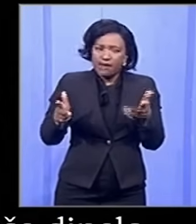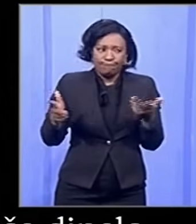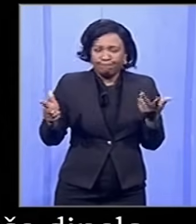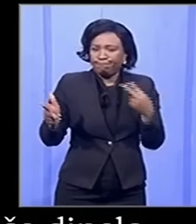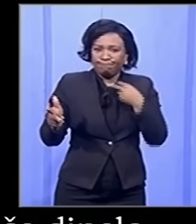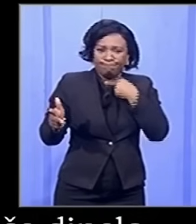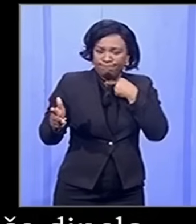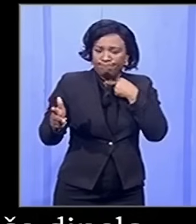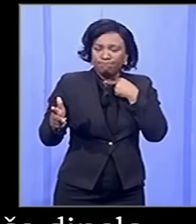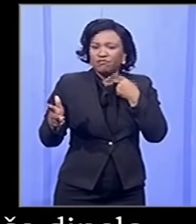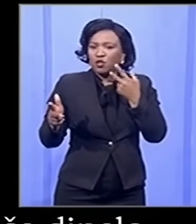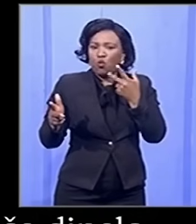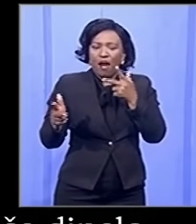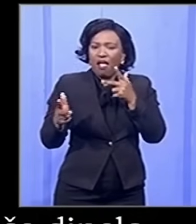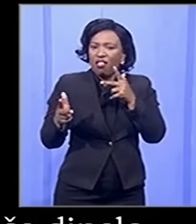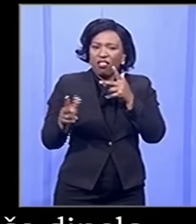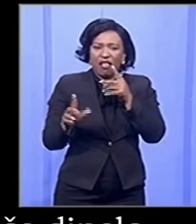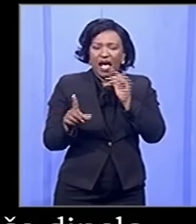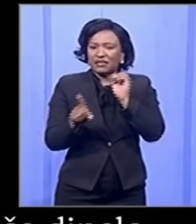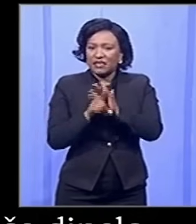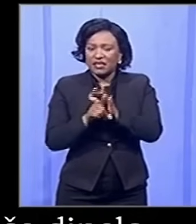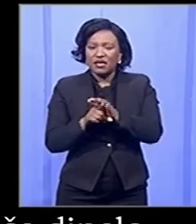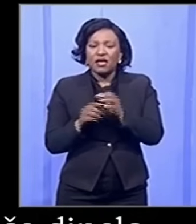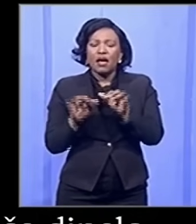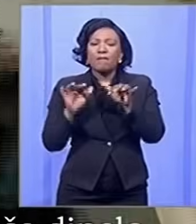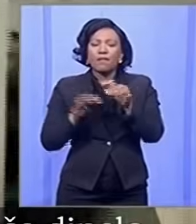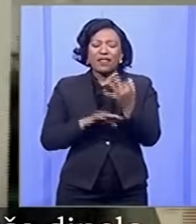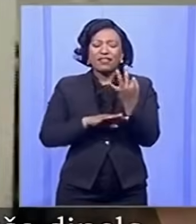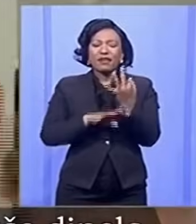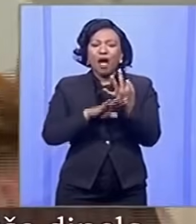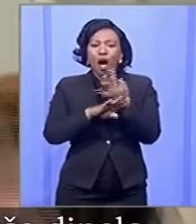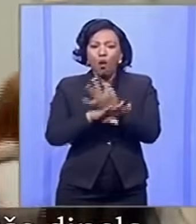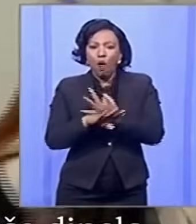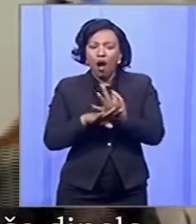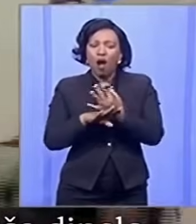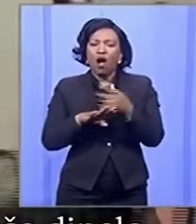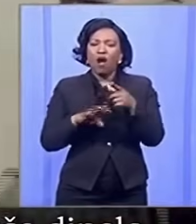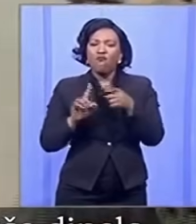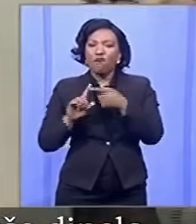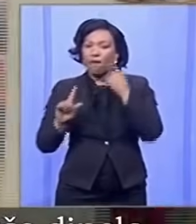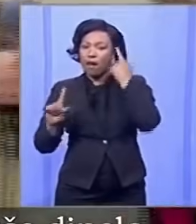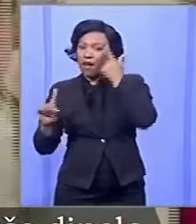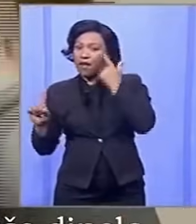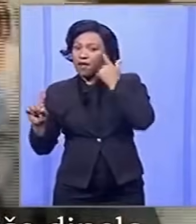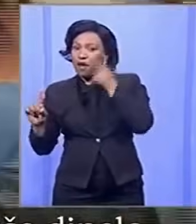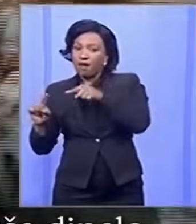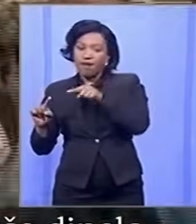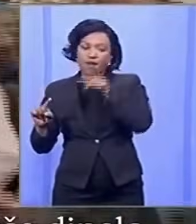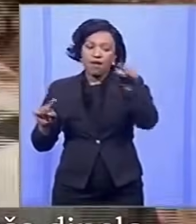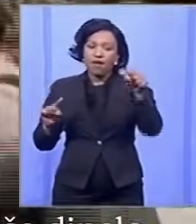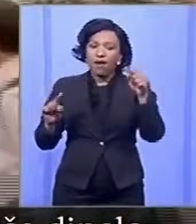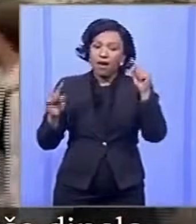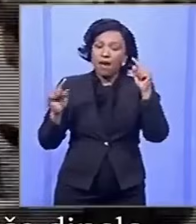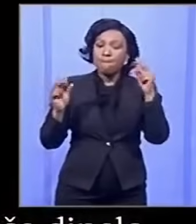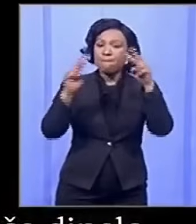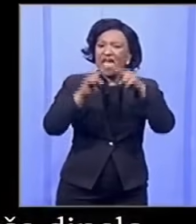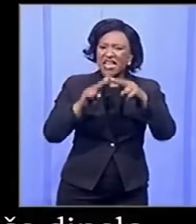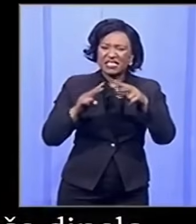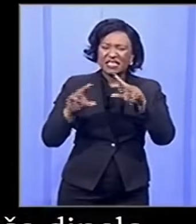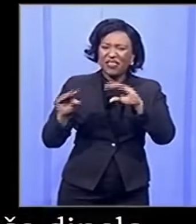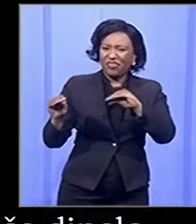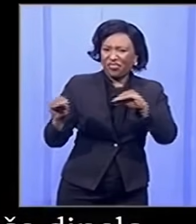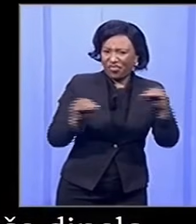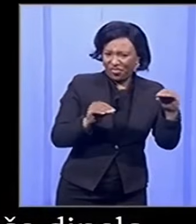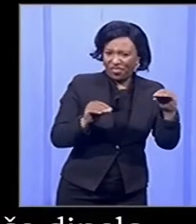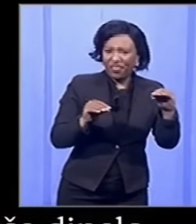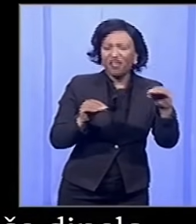ba diterene ba tšere diiri tšeo di fetago tše 4 go tloga ka London go fihla ka Paris. Hlaselo ye